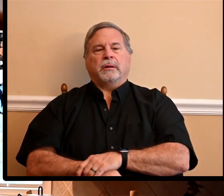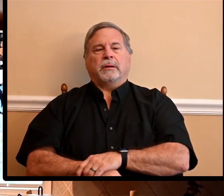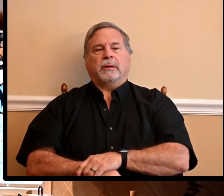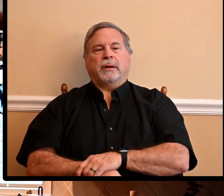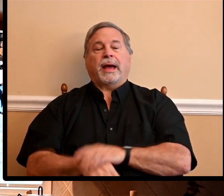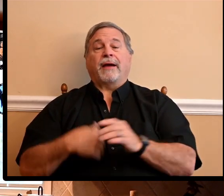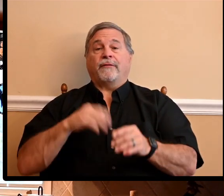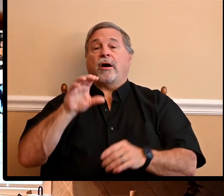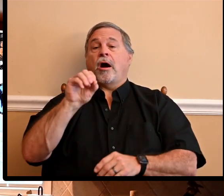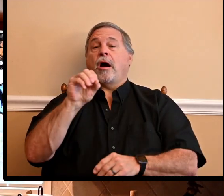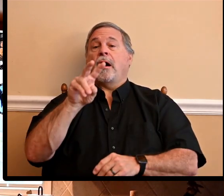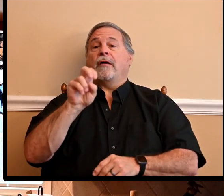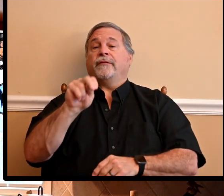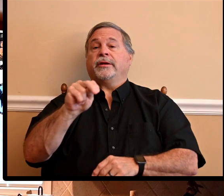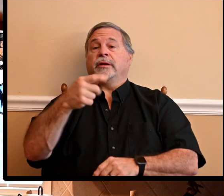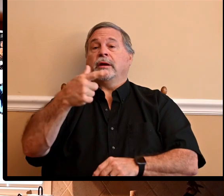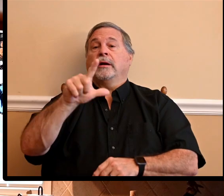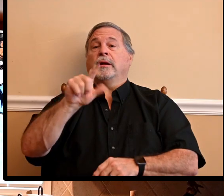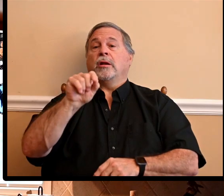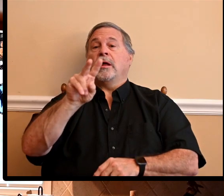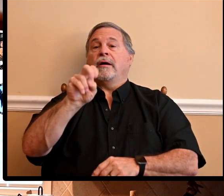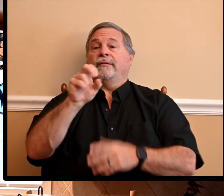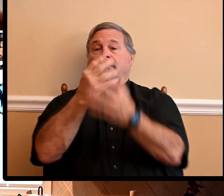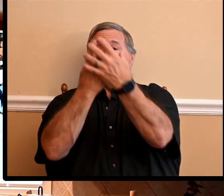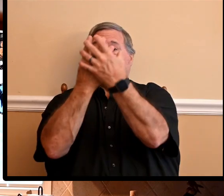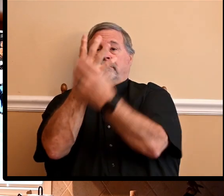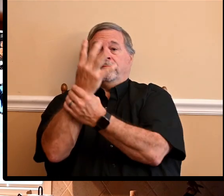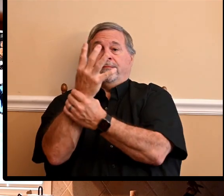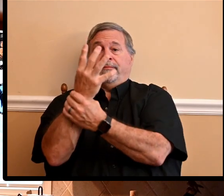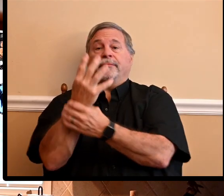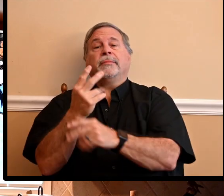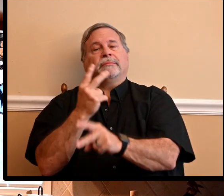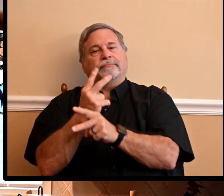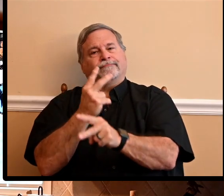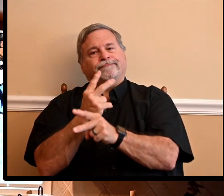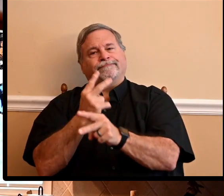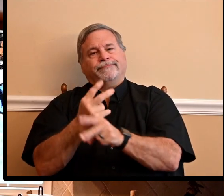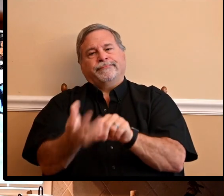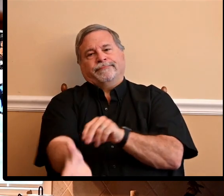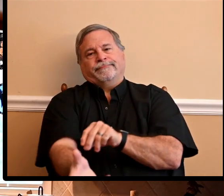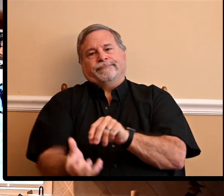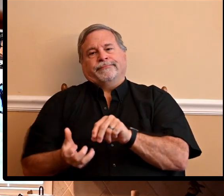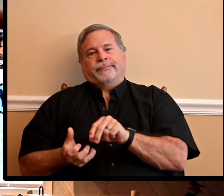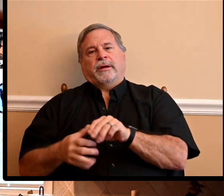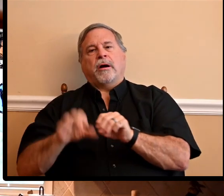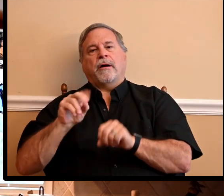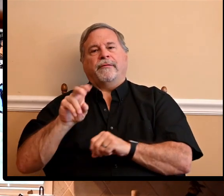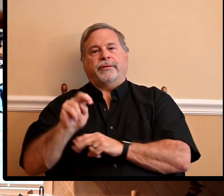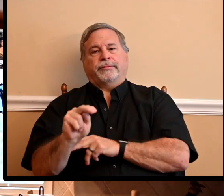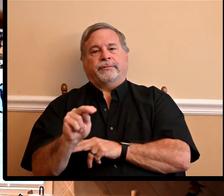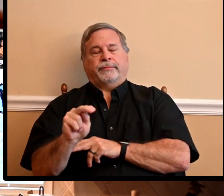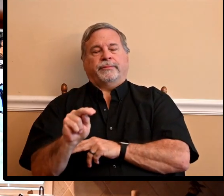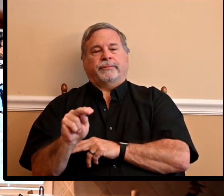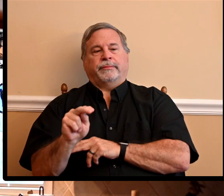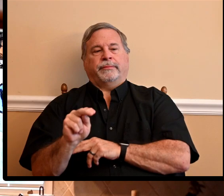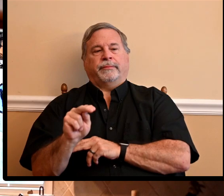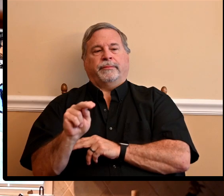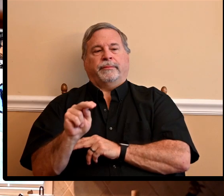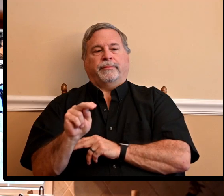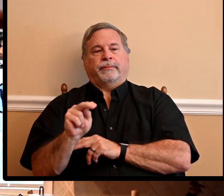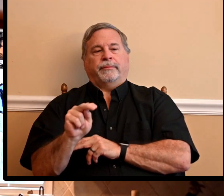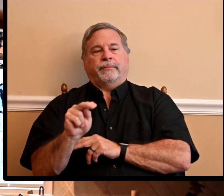thereabouts. I'm wearing oven gloves. You ought to have something when you take them out of the oven.